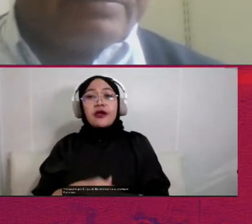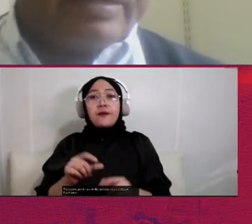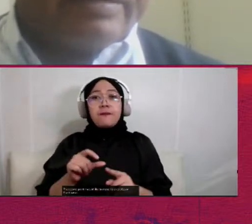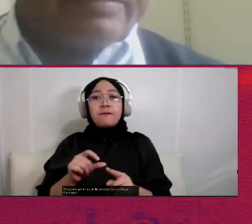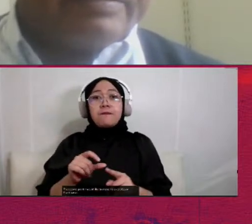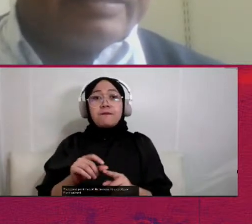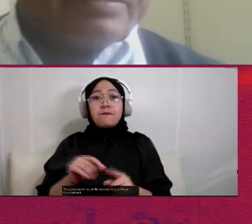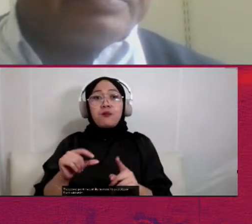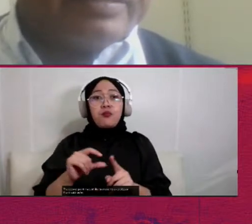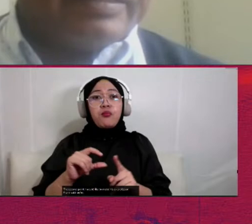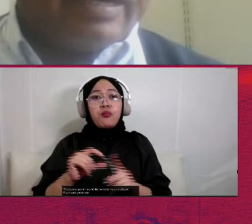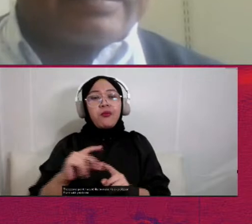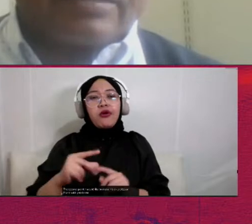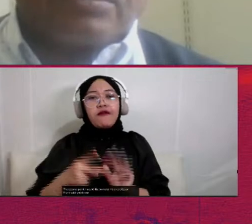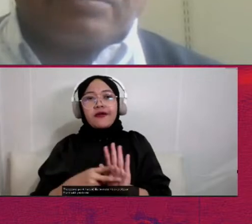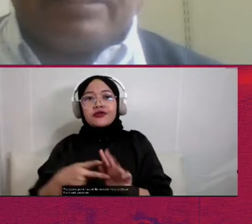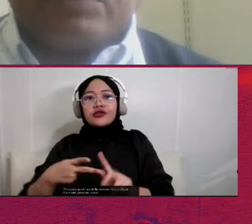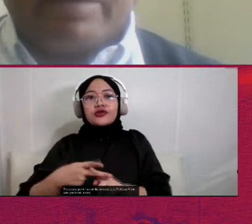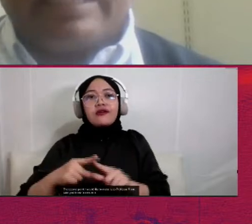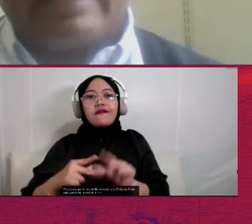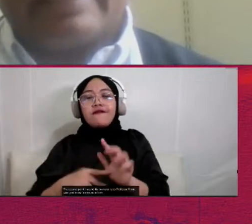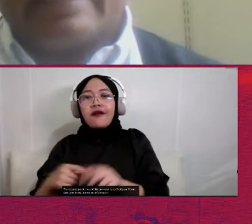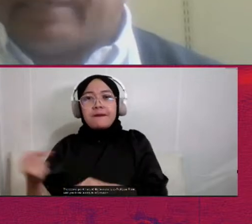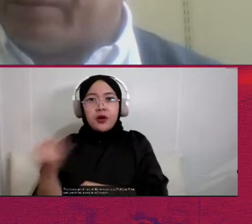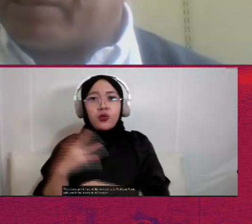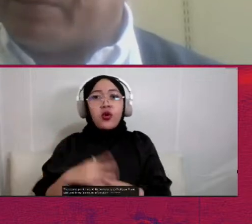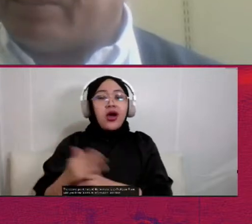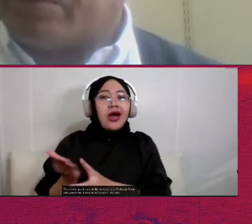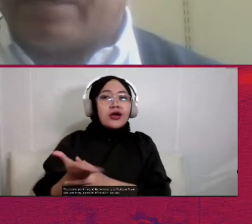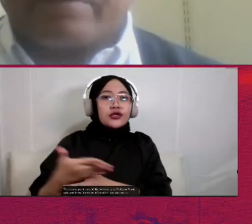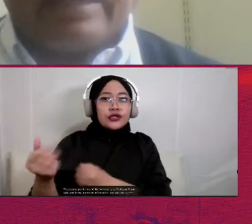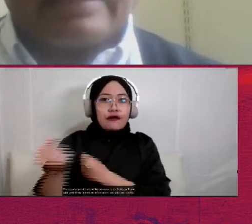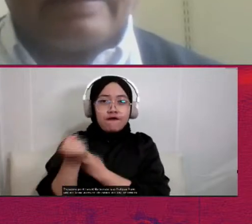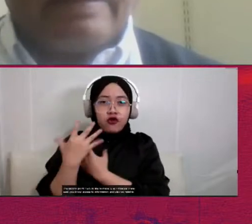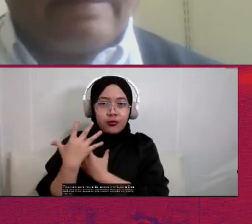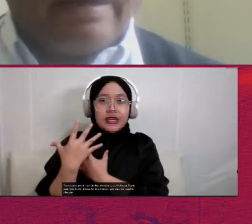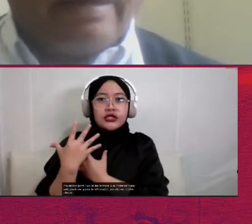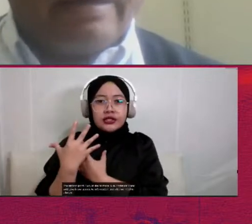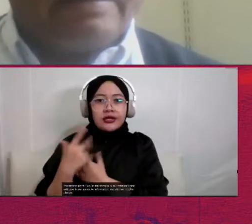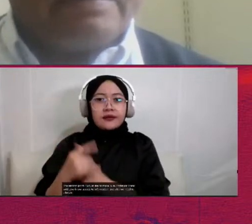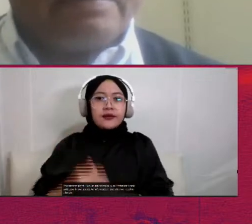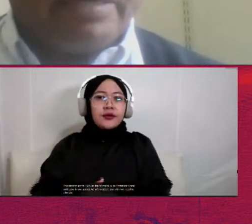said, access to information, and also we need to allocate